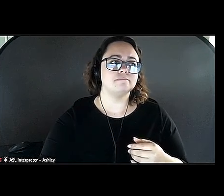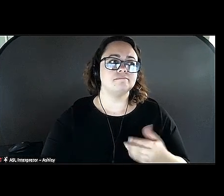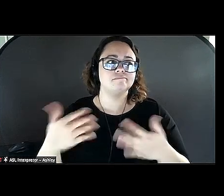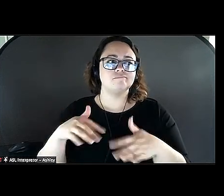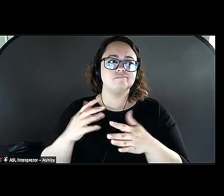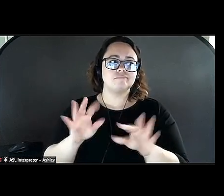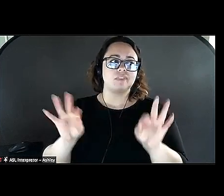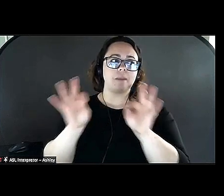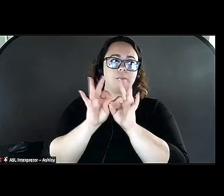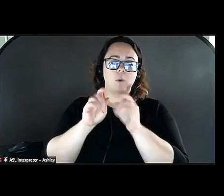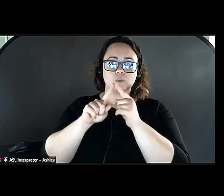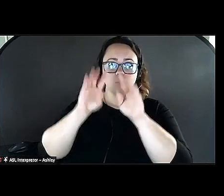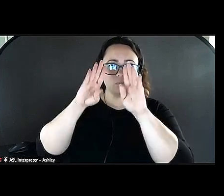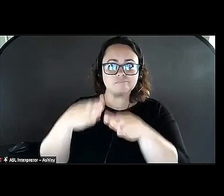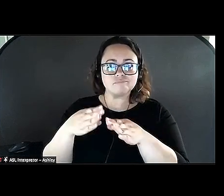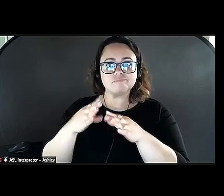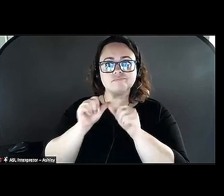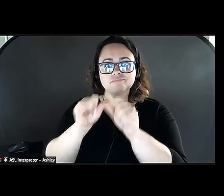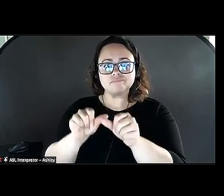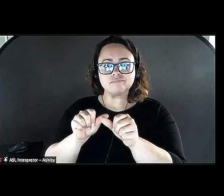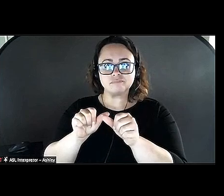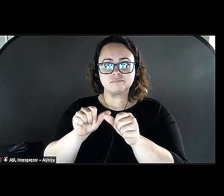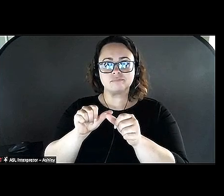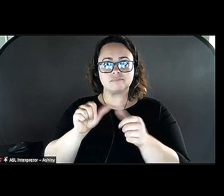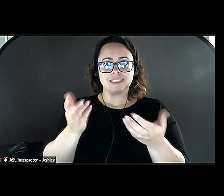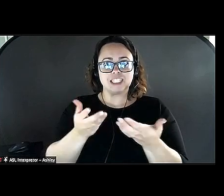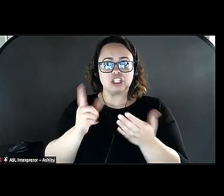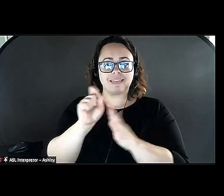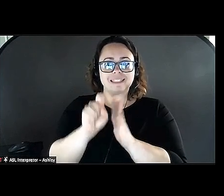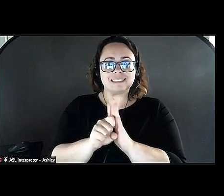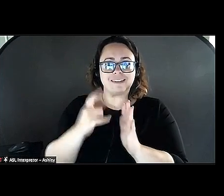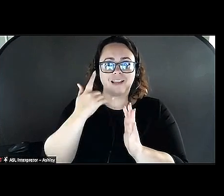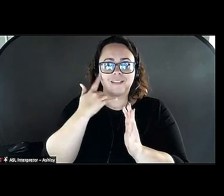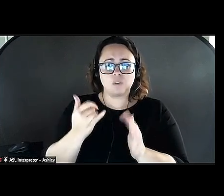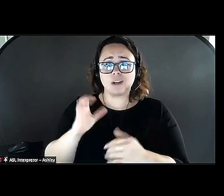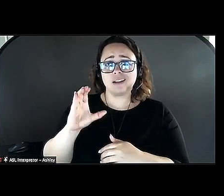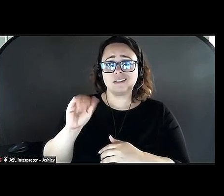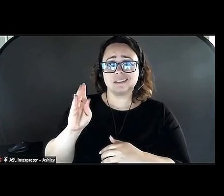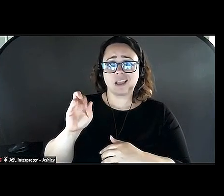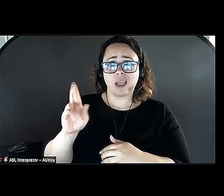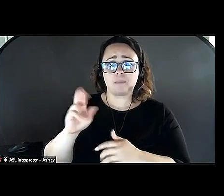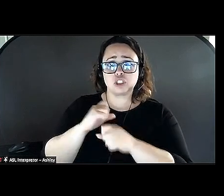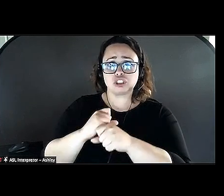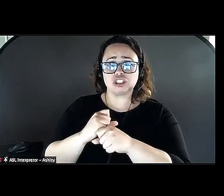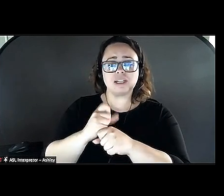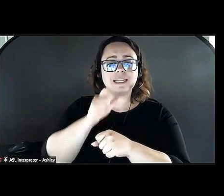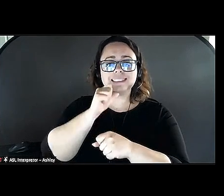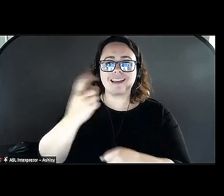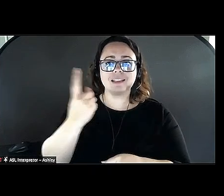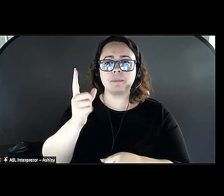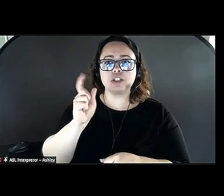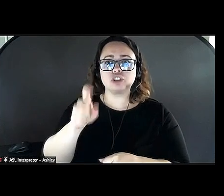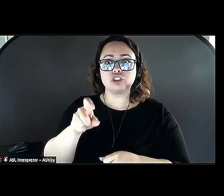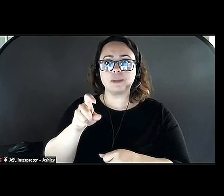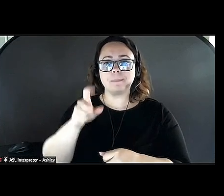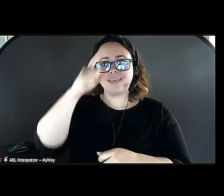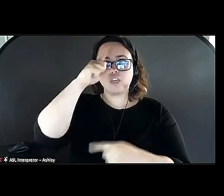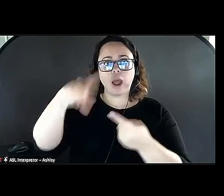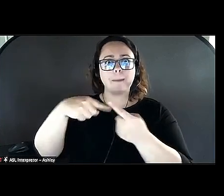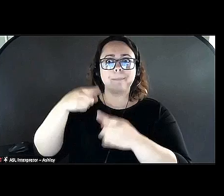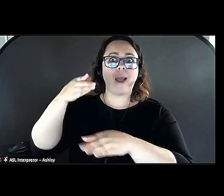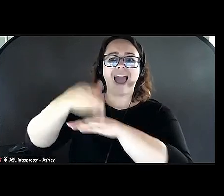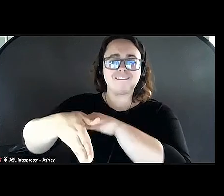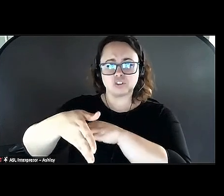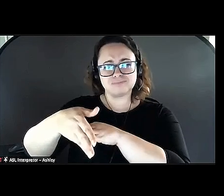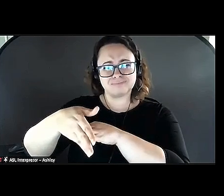continual focus to be the state of California, that, cybersecurity is never something that should be an afterthought. You